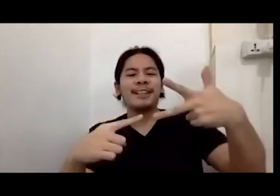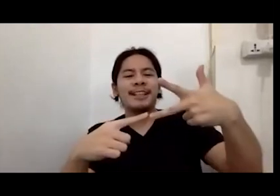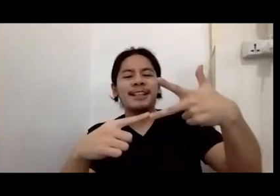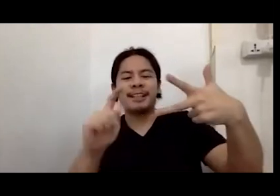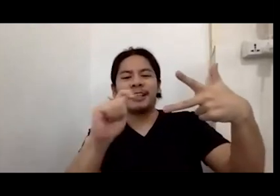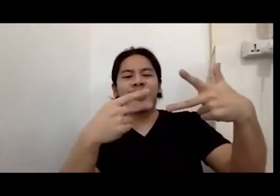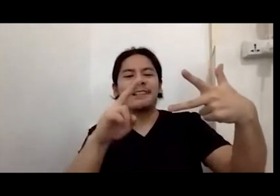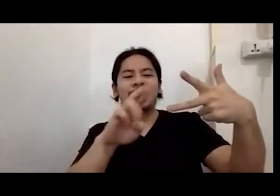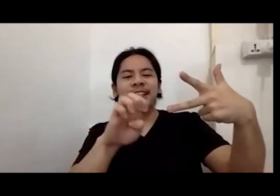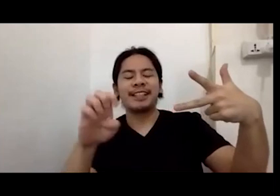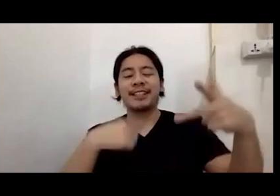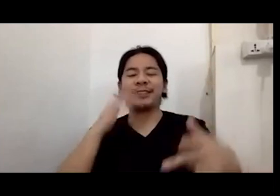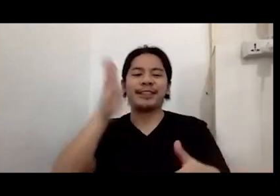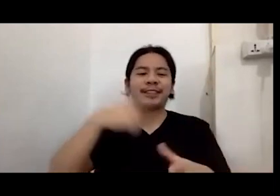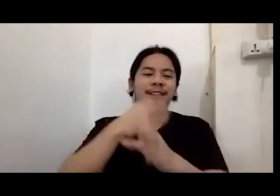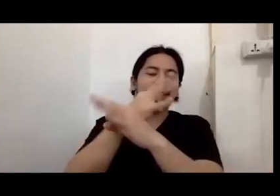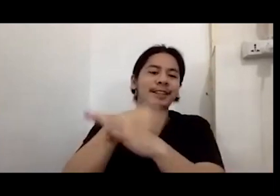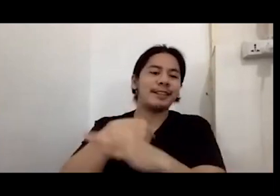In lesson 2, I believe